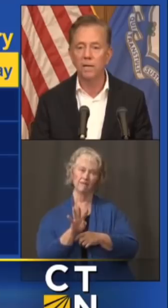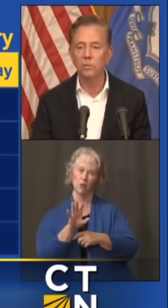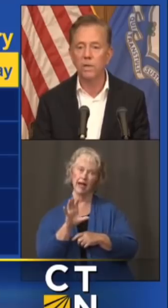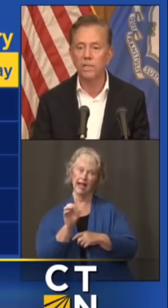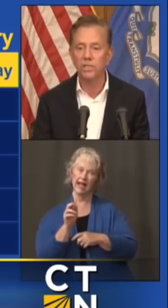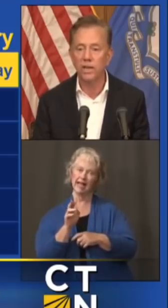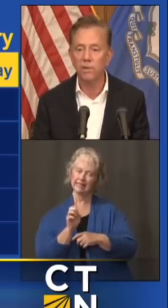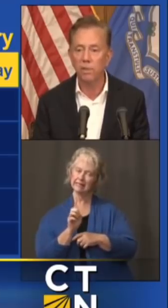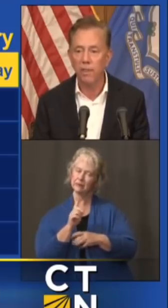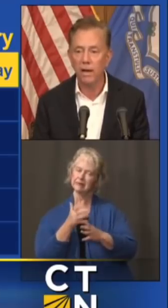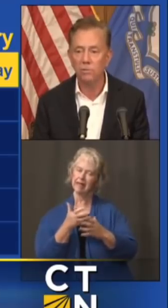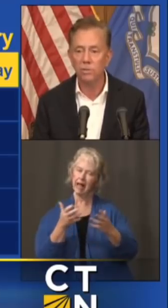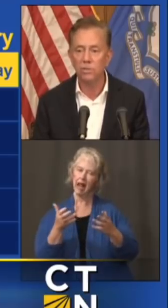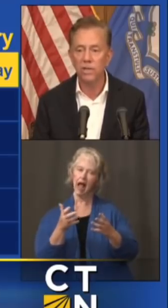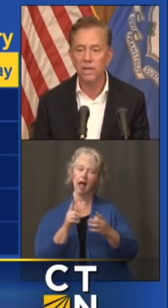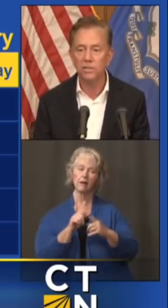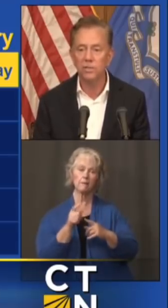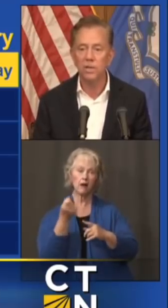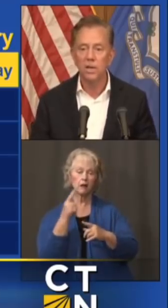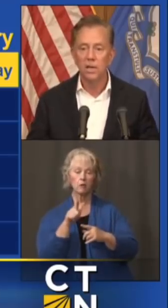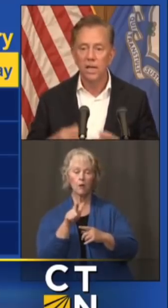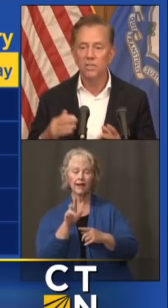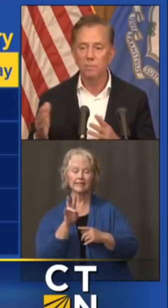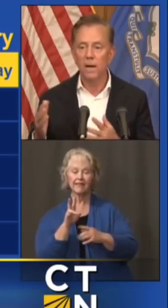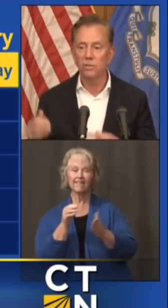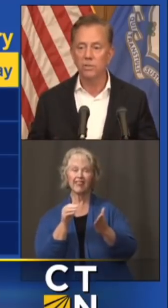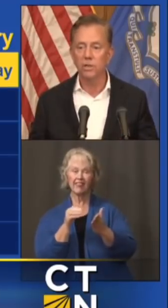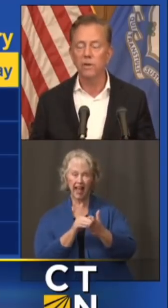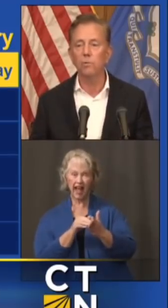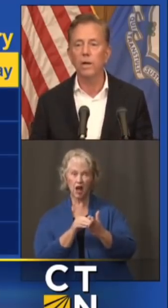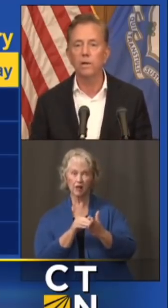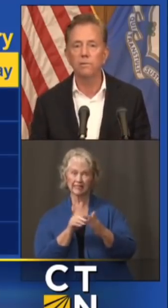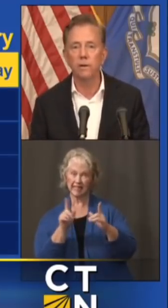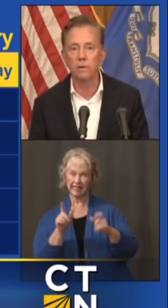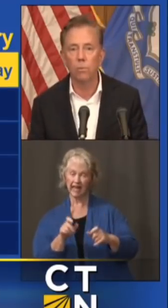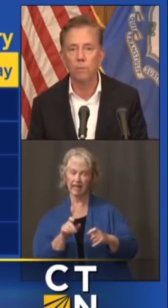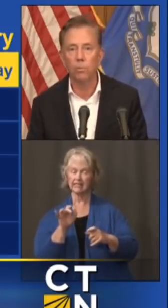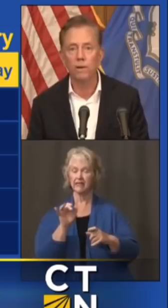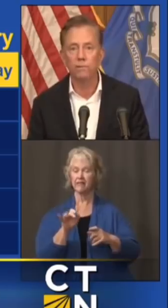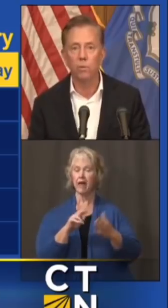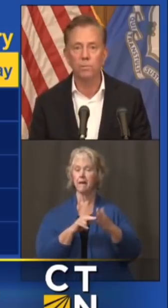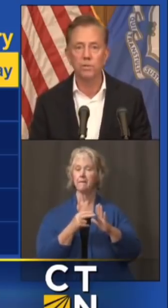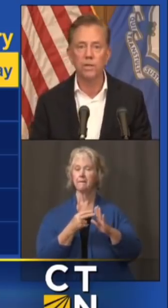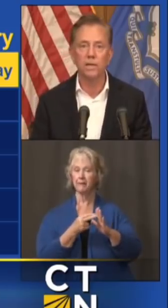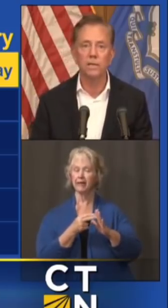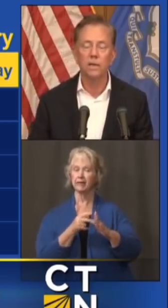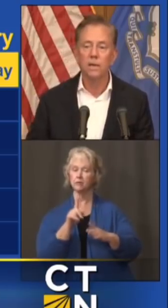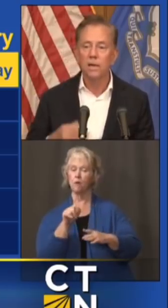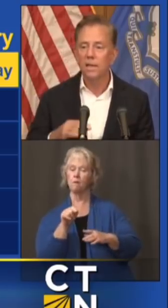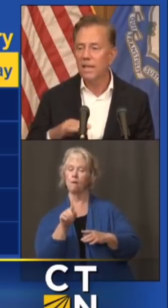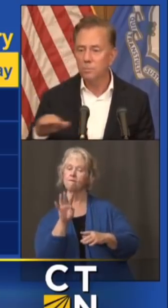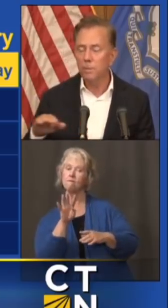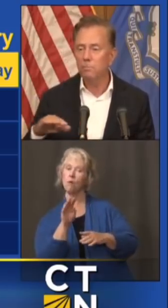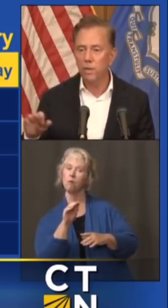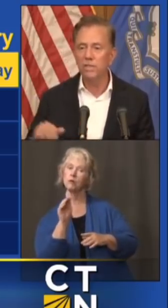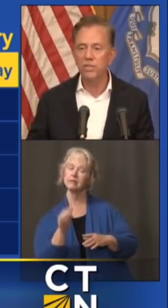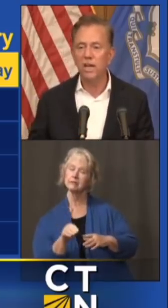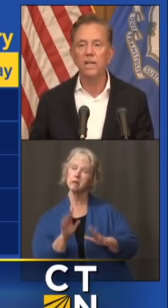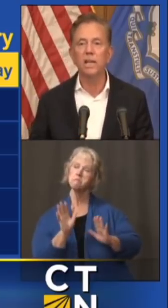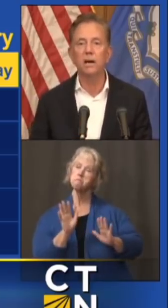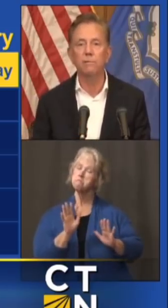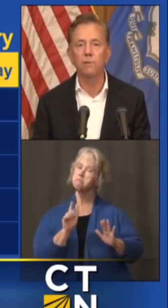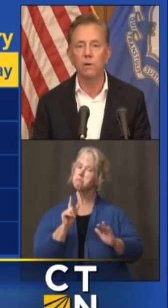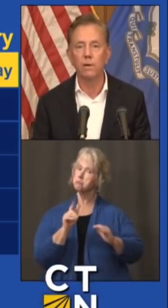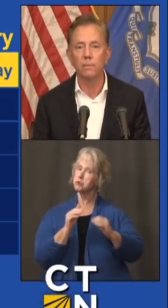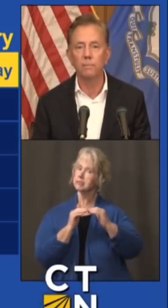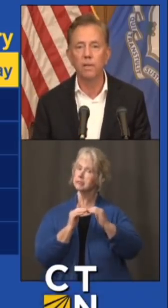but out of 27,000 tests, that's a positivity rate of 1.4%. That's been pretty steady